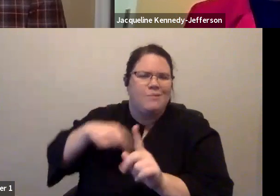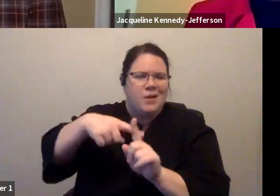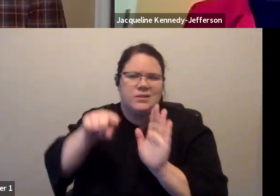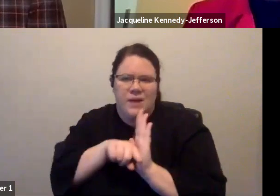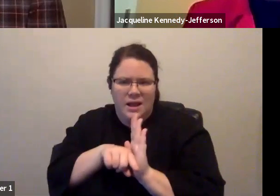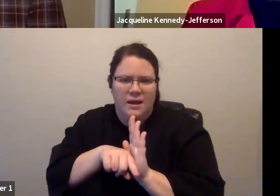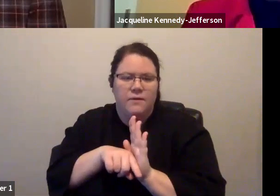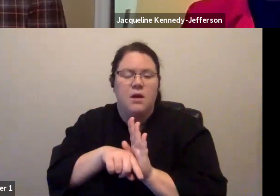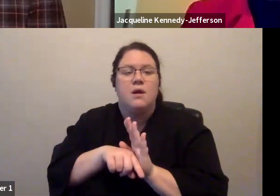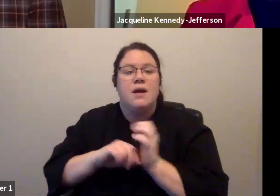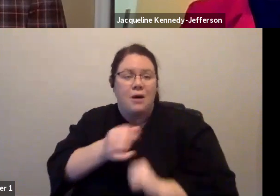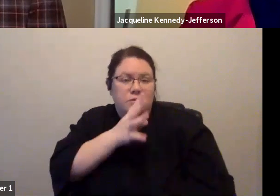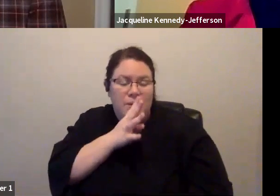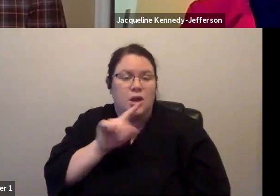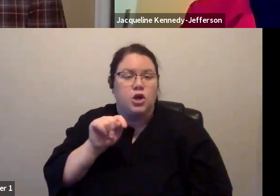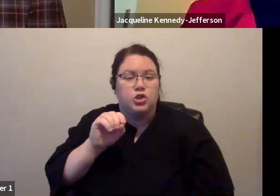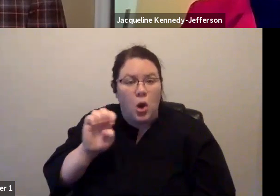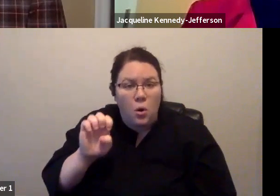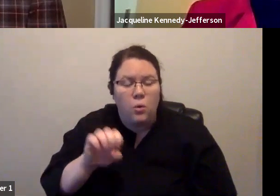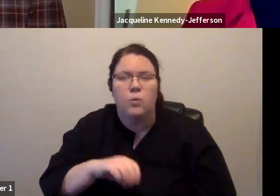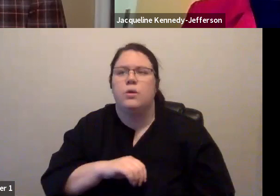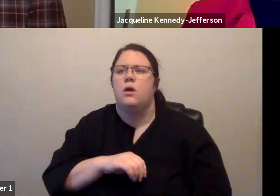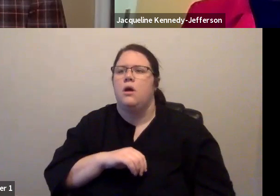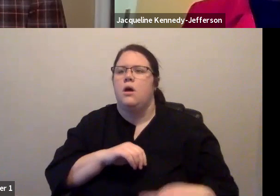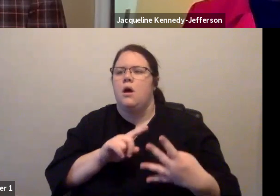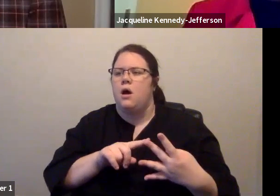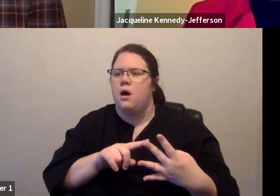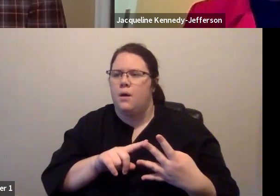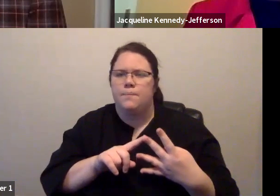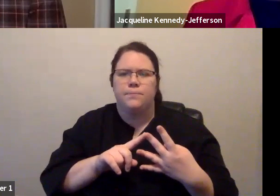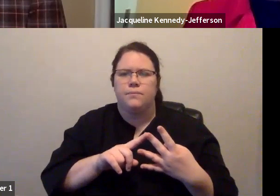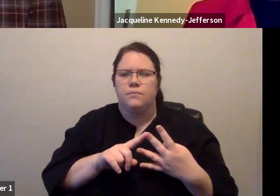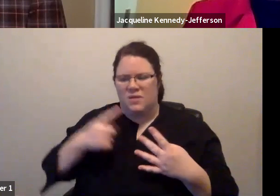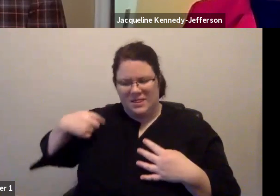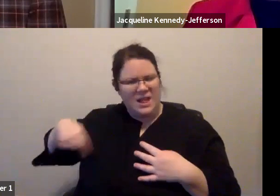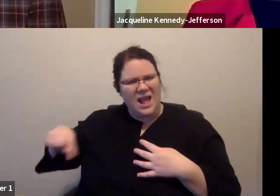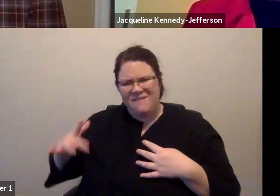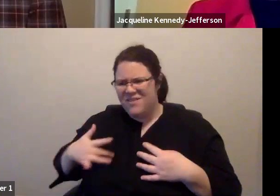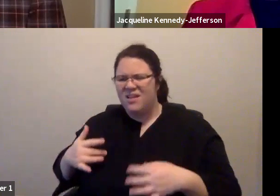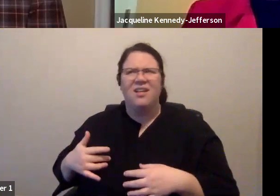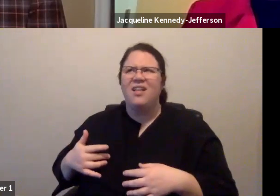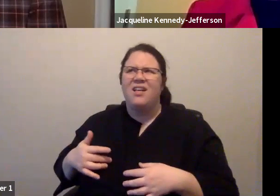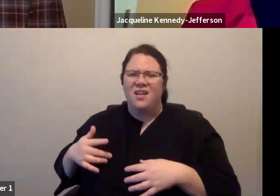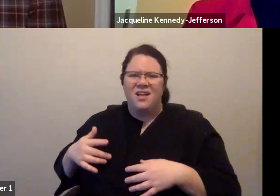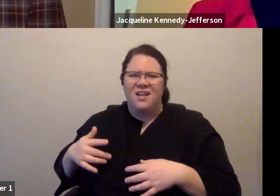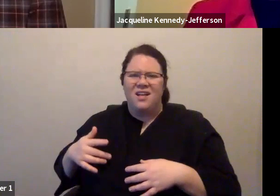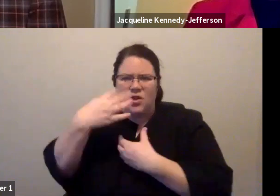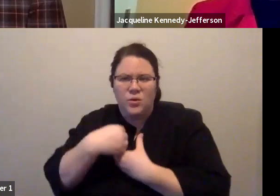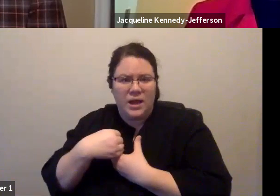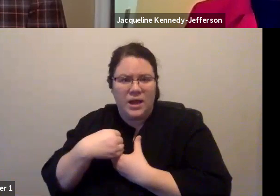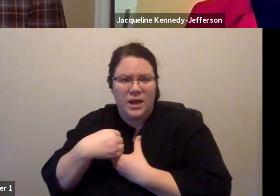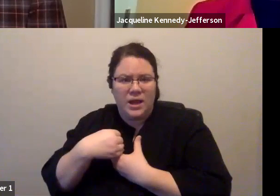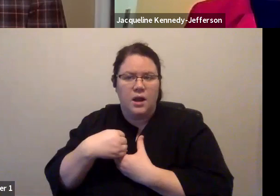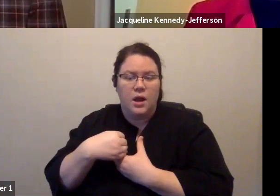about the tone, or you're talking about, people not feeling included. Maybe it's as simple as you're always going to the